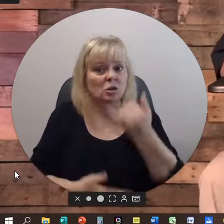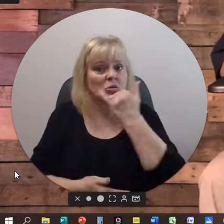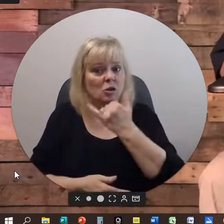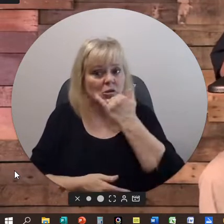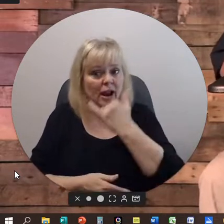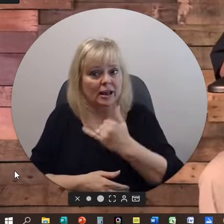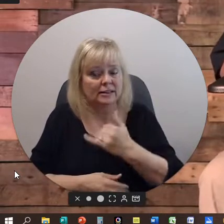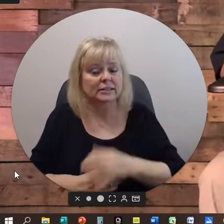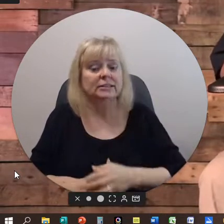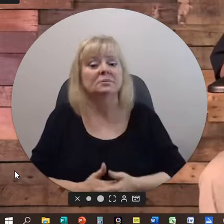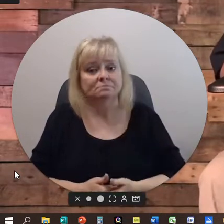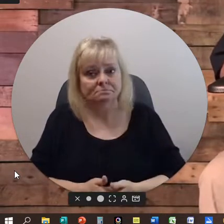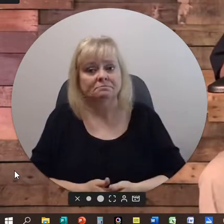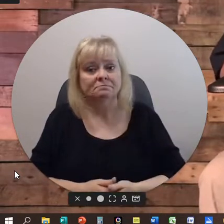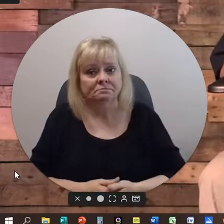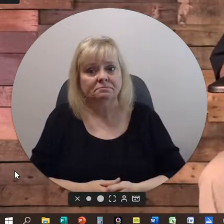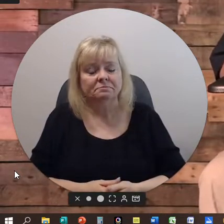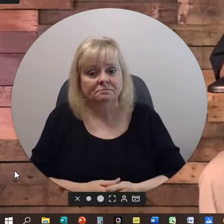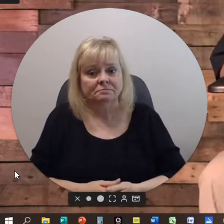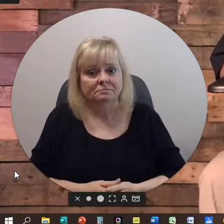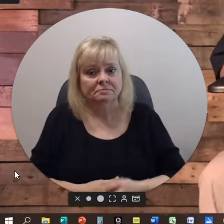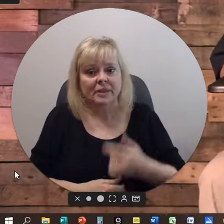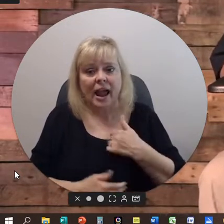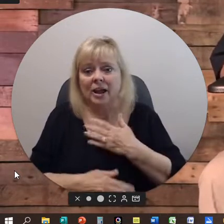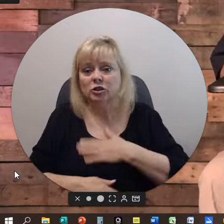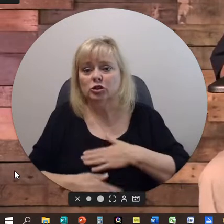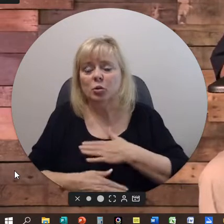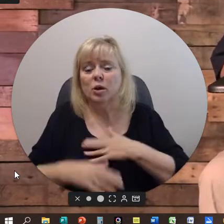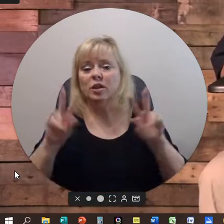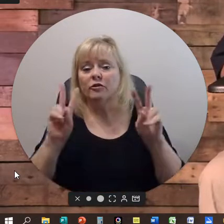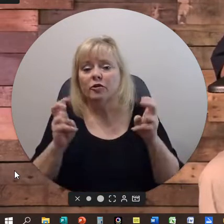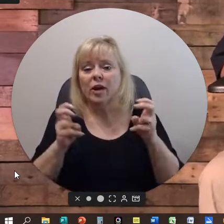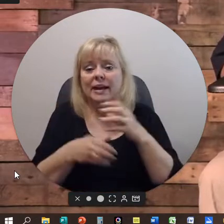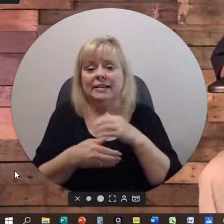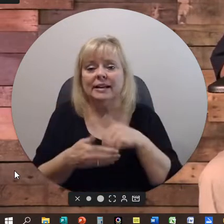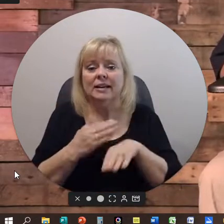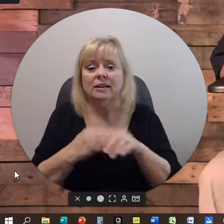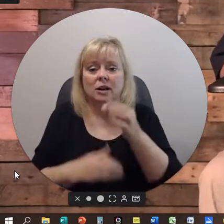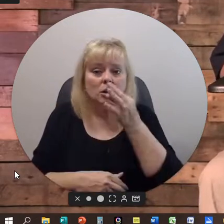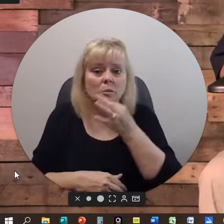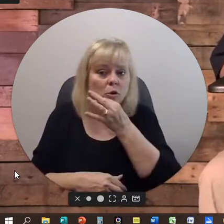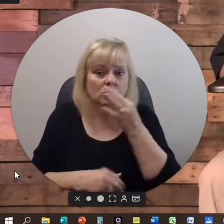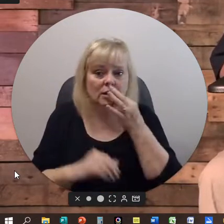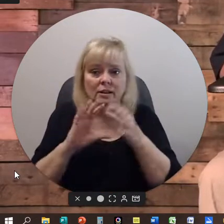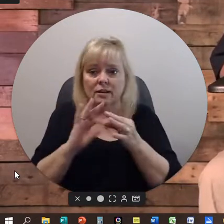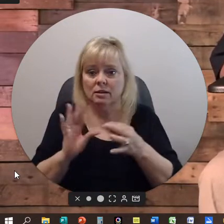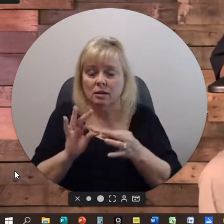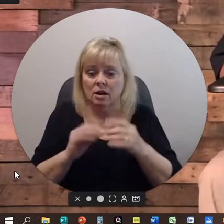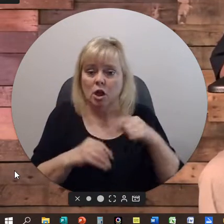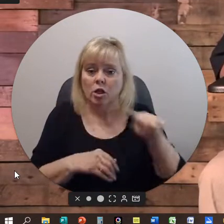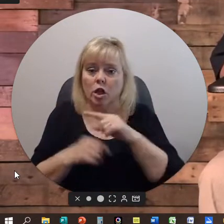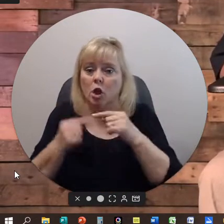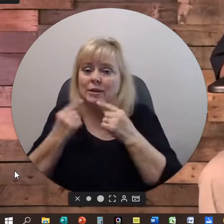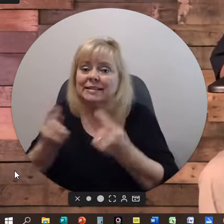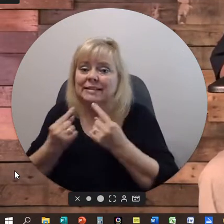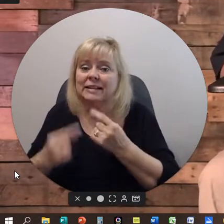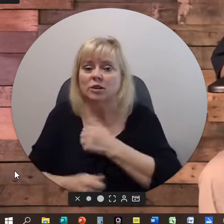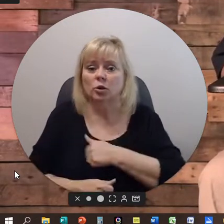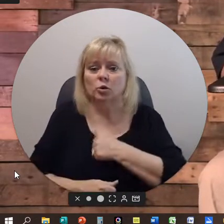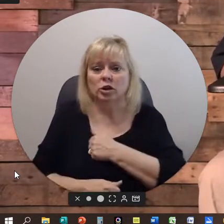I love the phrase in our traditional communion liturgy that says, those sins and regrets are grievous unto